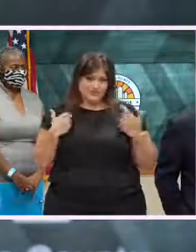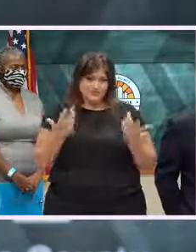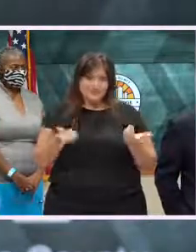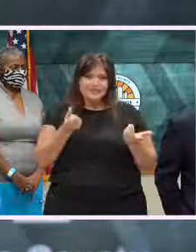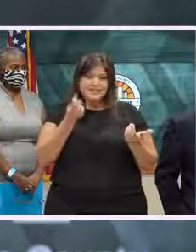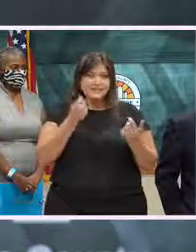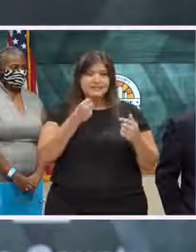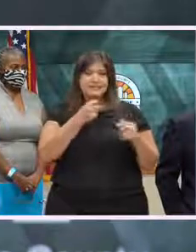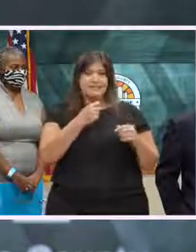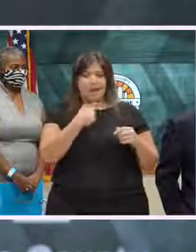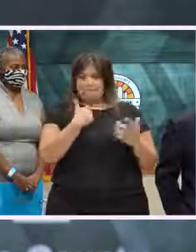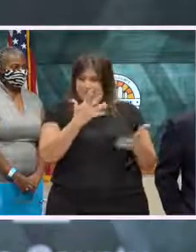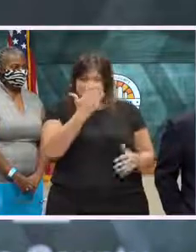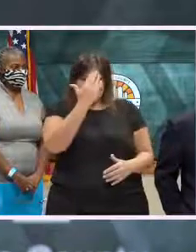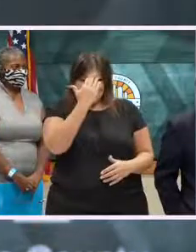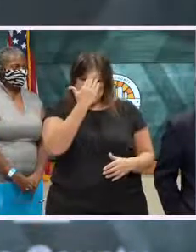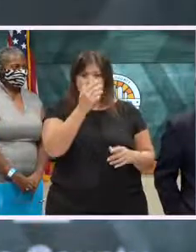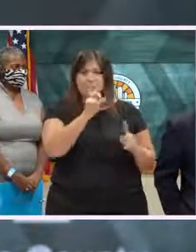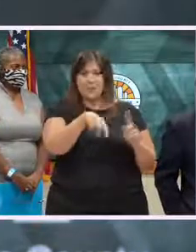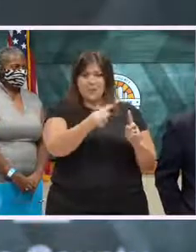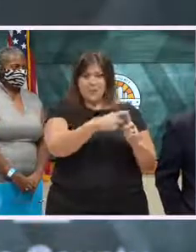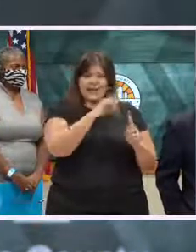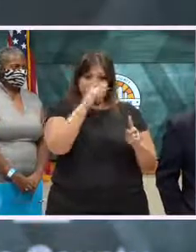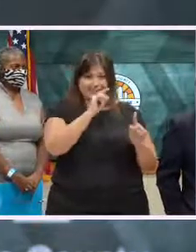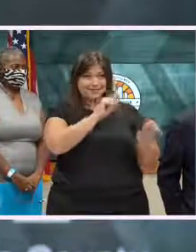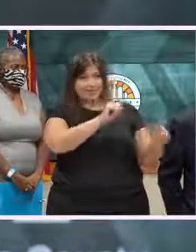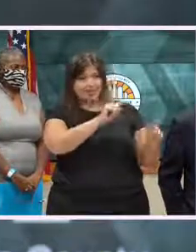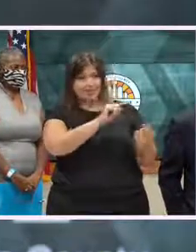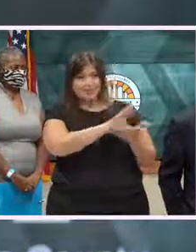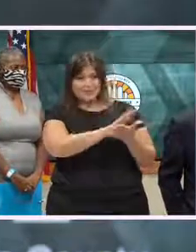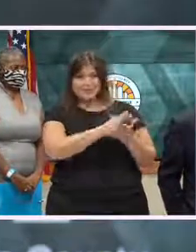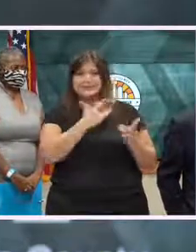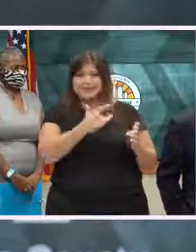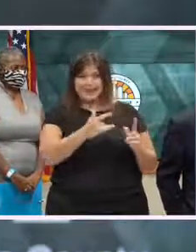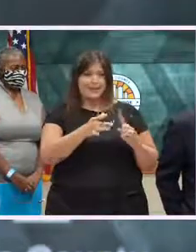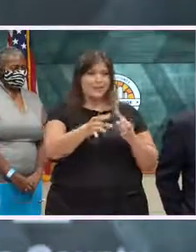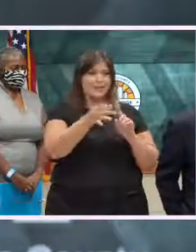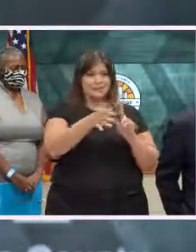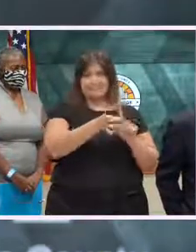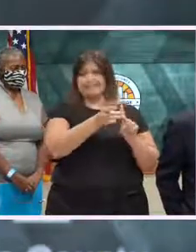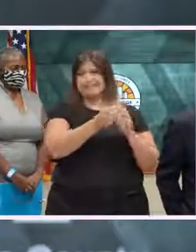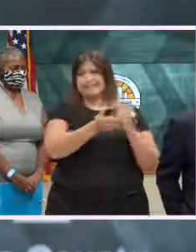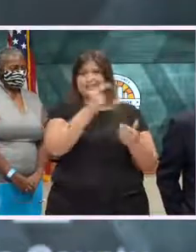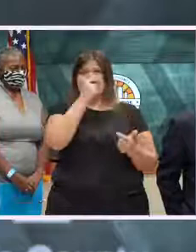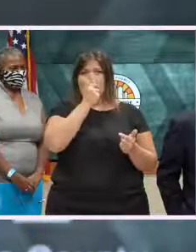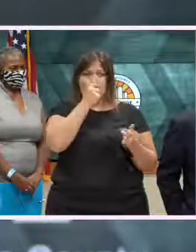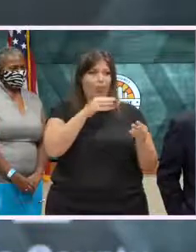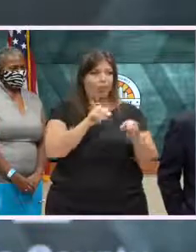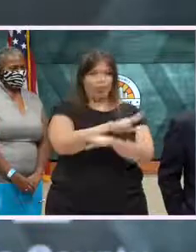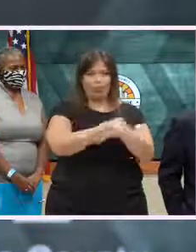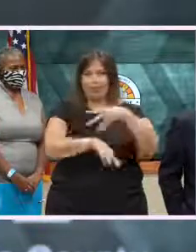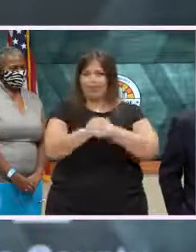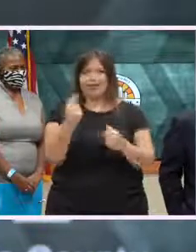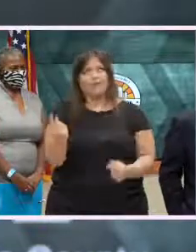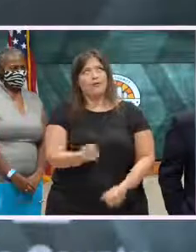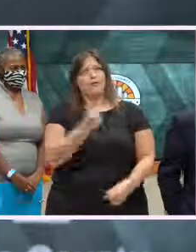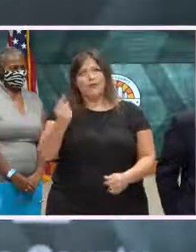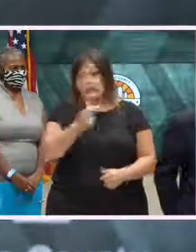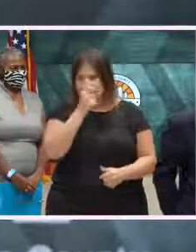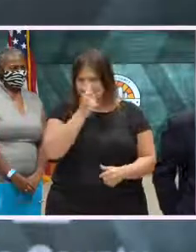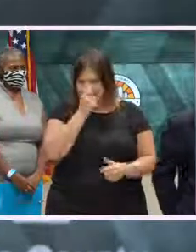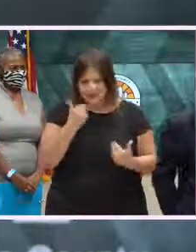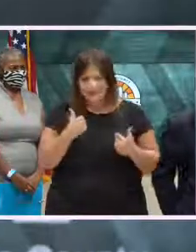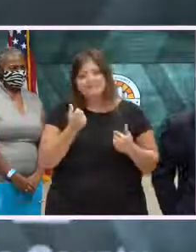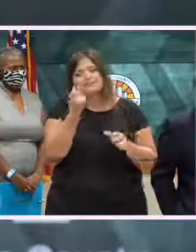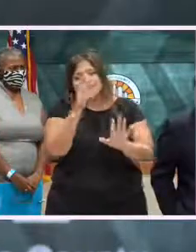respiratory infection more often than I didn't when my little kids were in school. So that we're going to have to manage that. The other